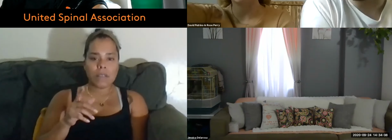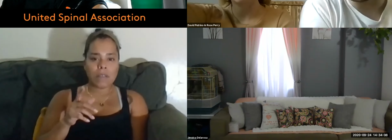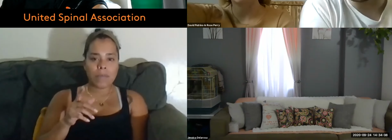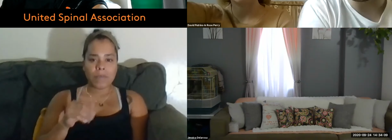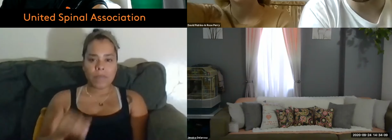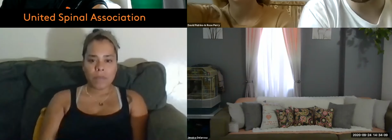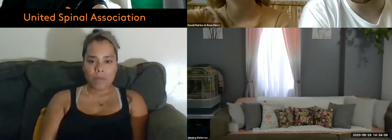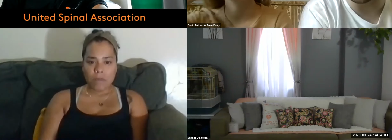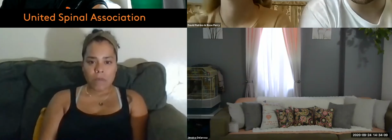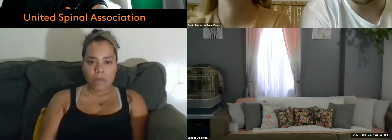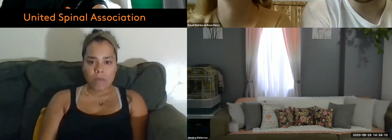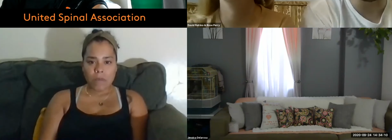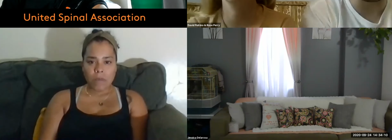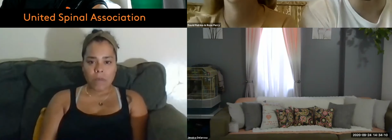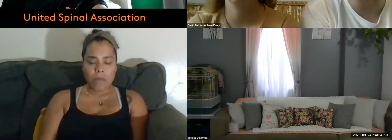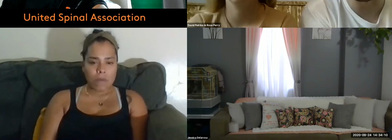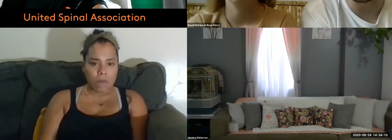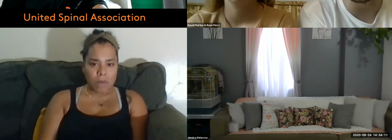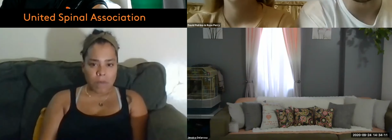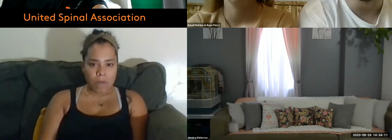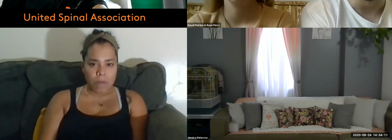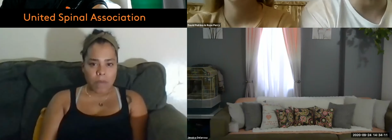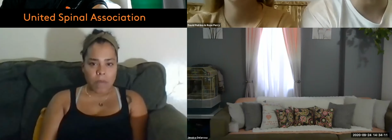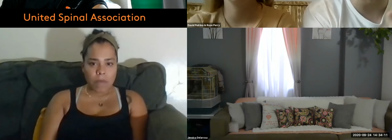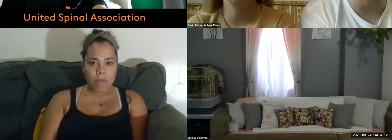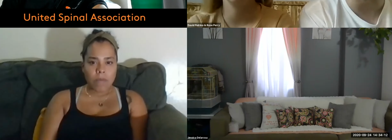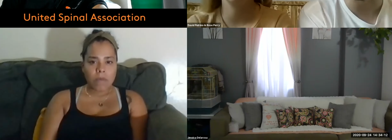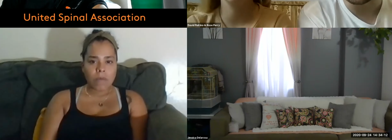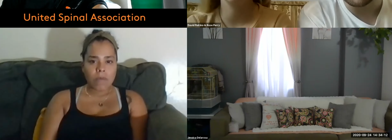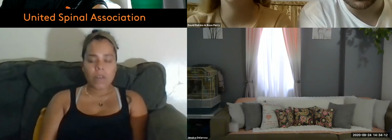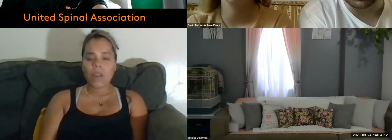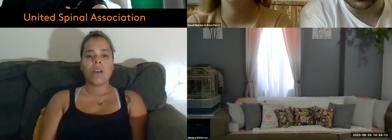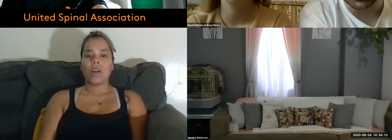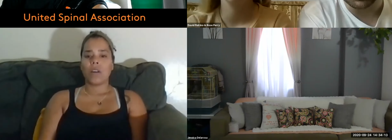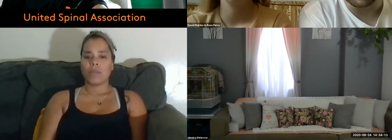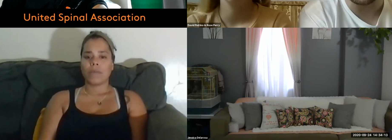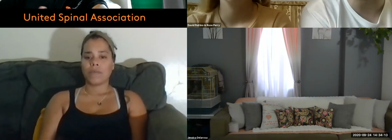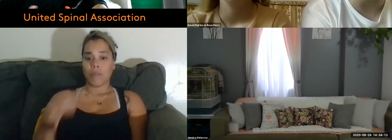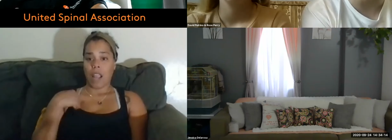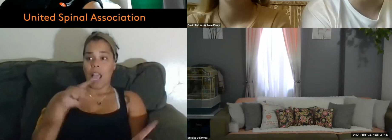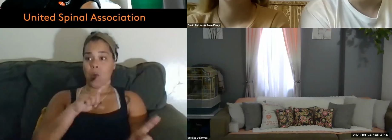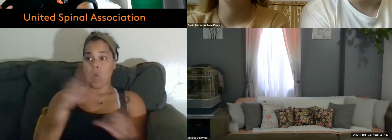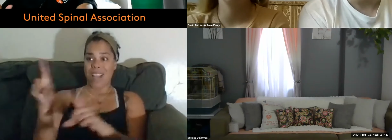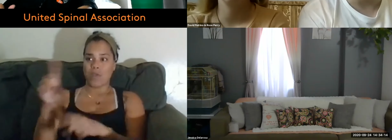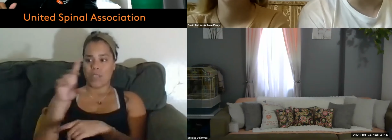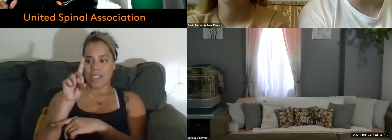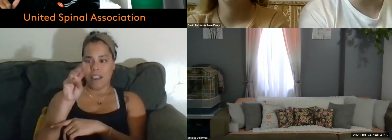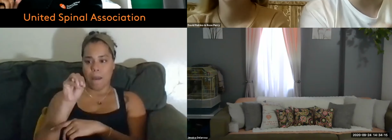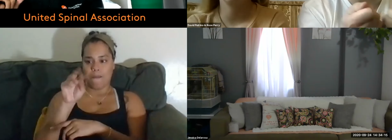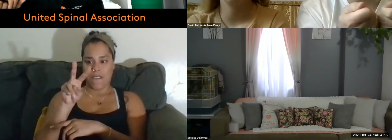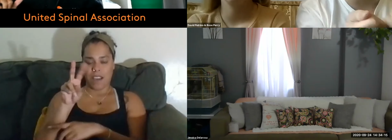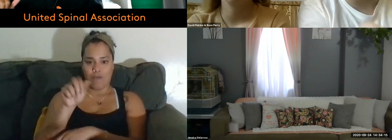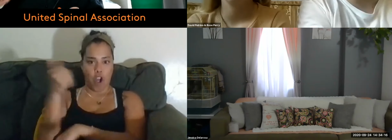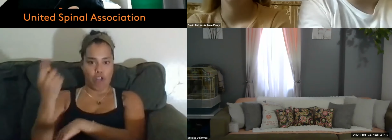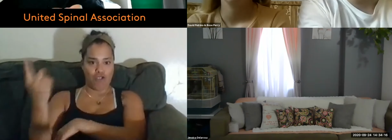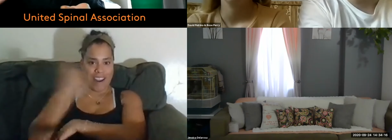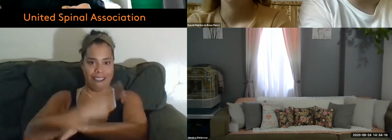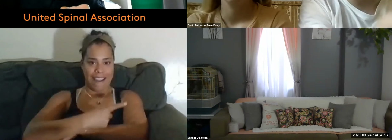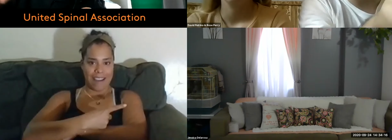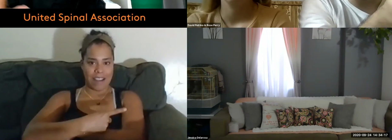basically everything, I went to the I went to the DMV the other day, and I was meant to